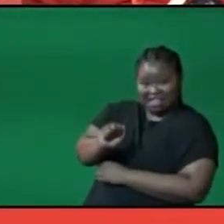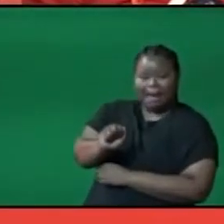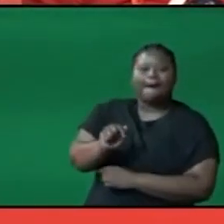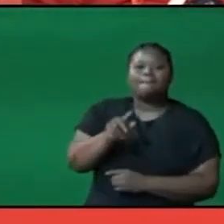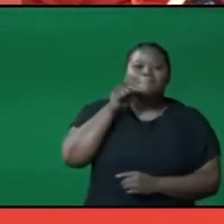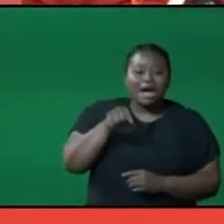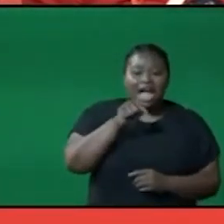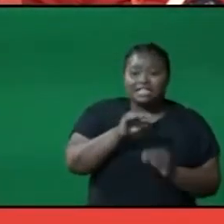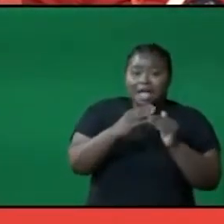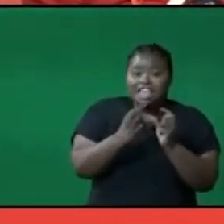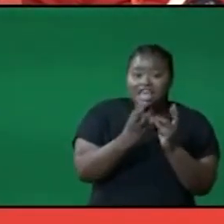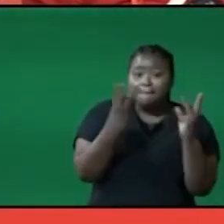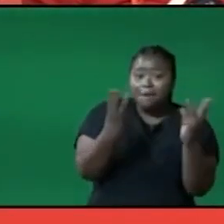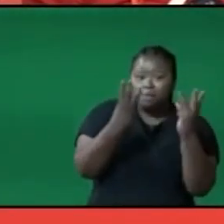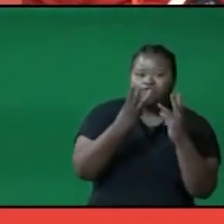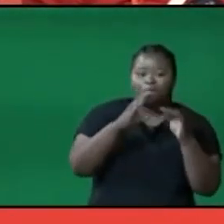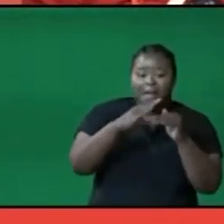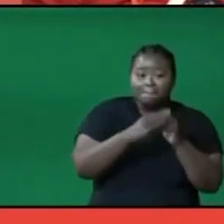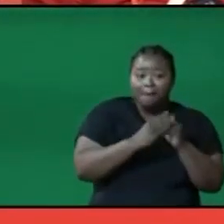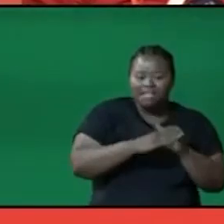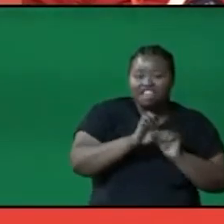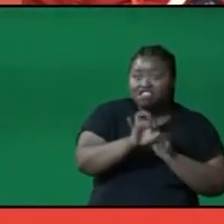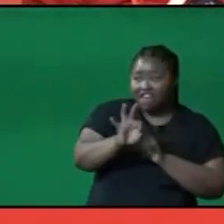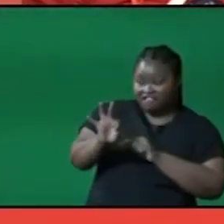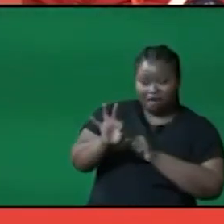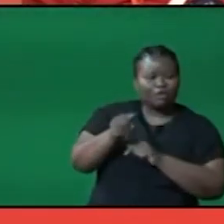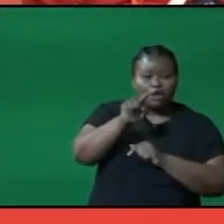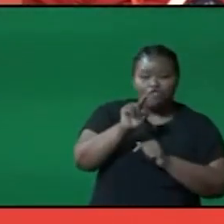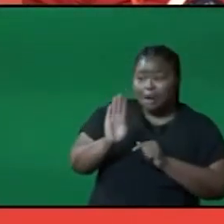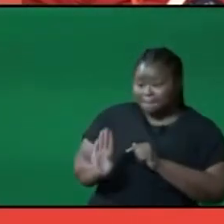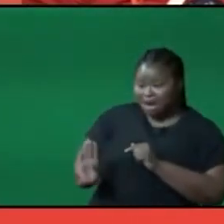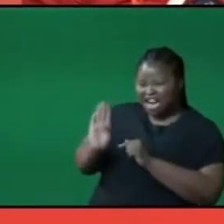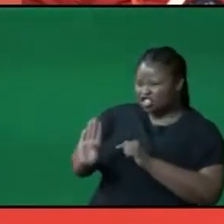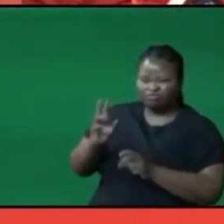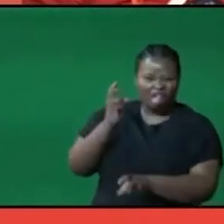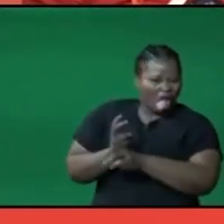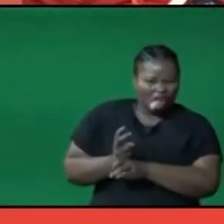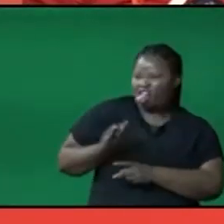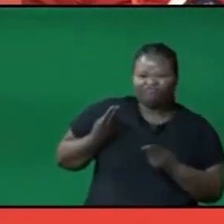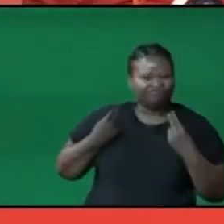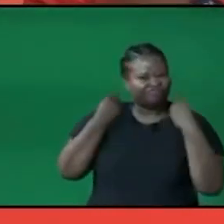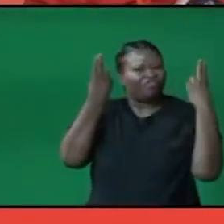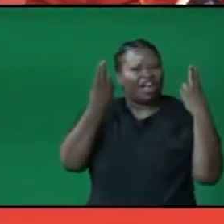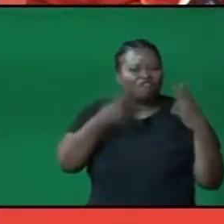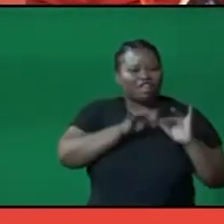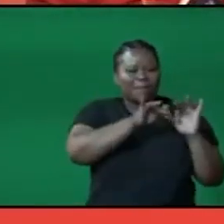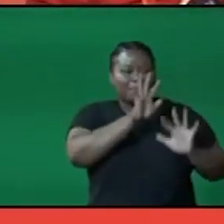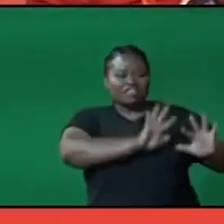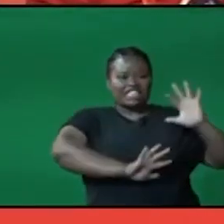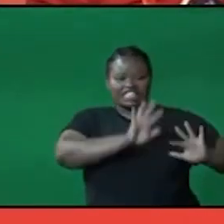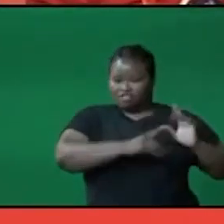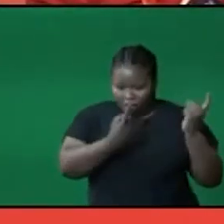And as delegates of branches of the EFF, you resisted the agents of disruption and